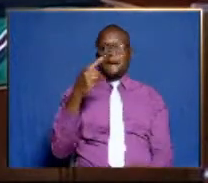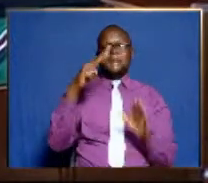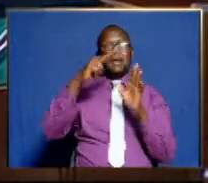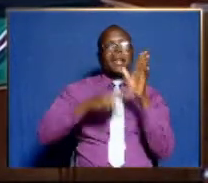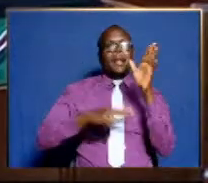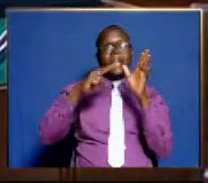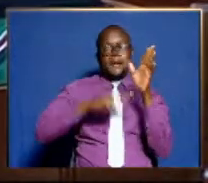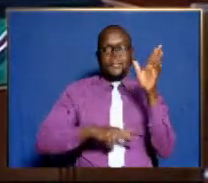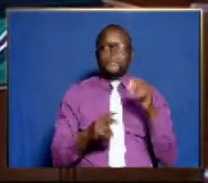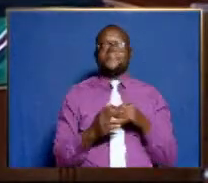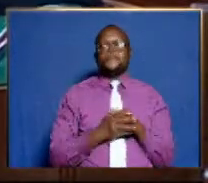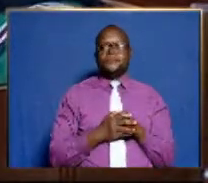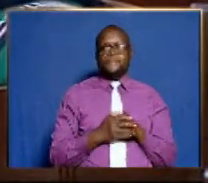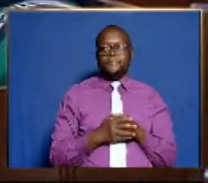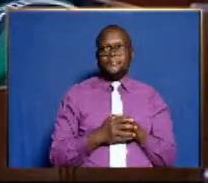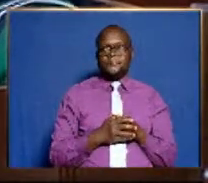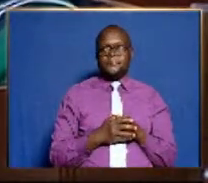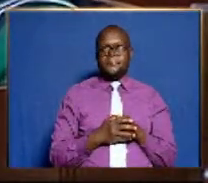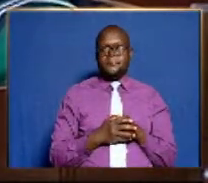reading.